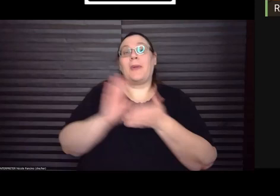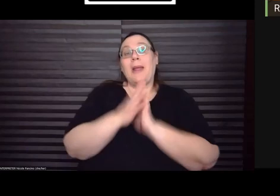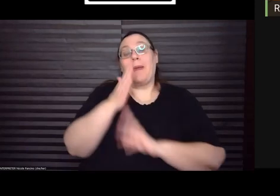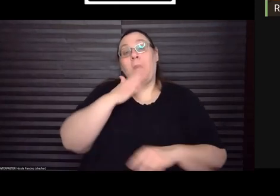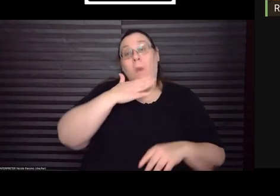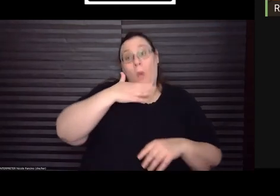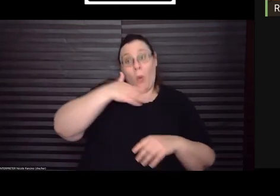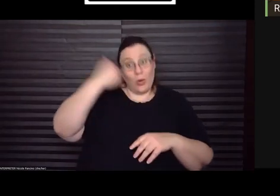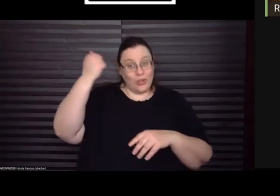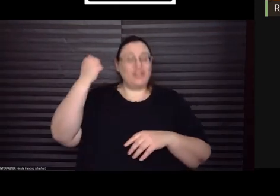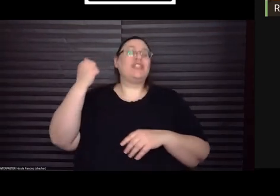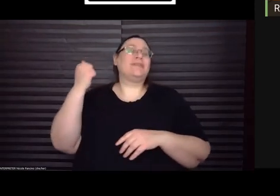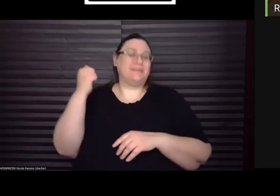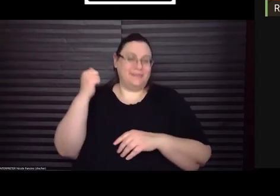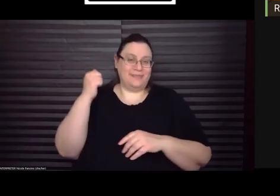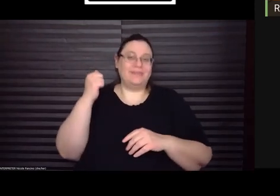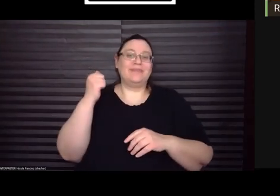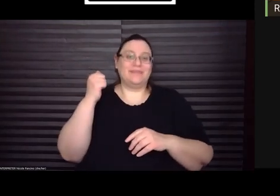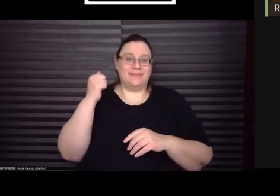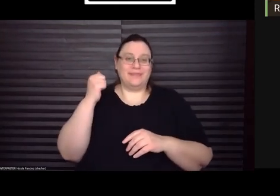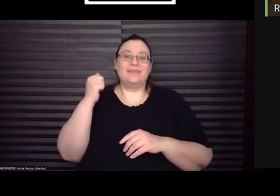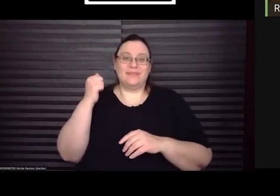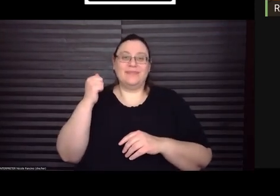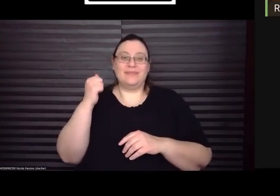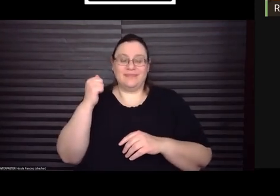I was older that